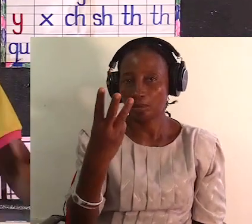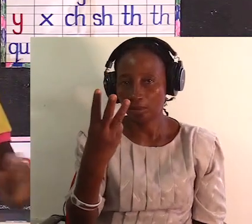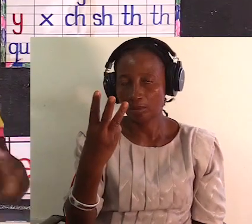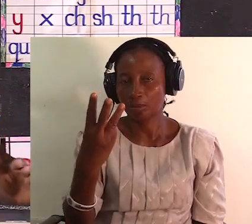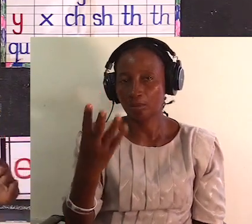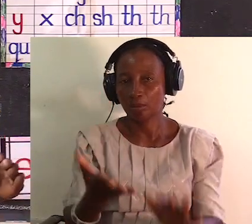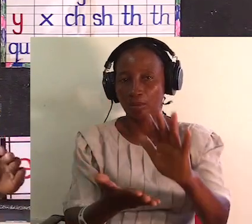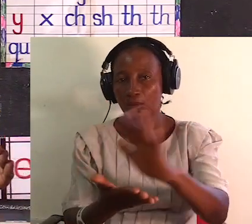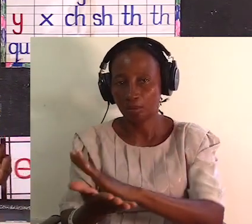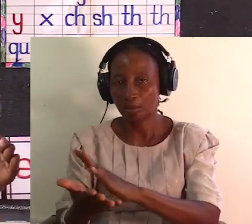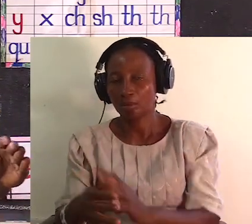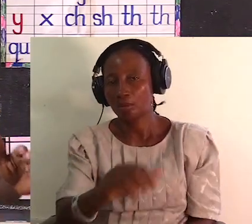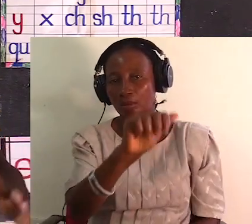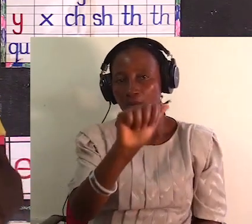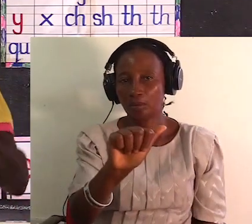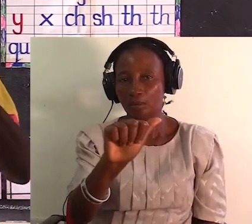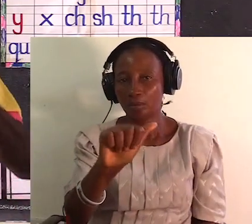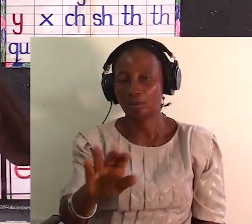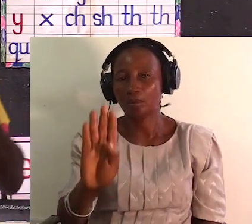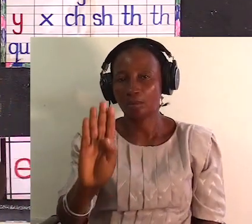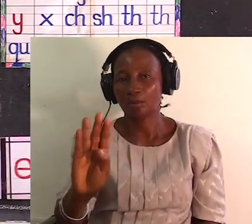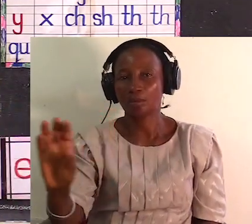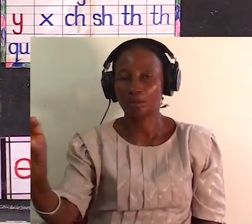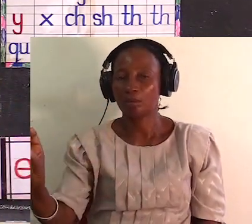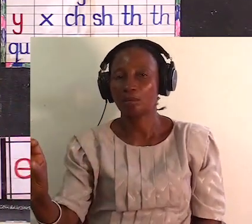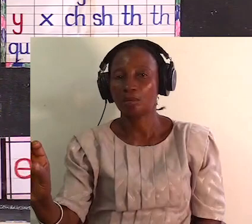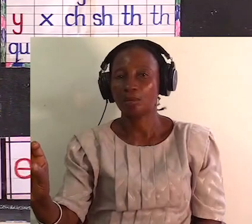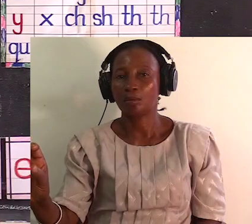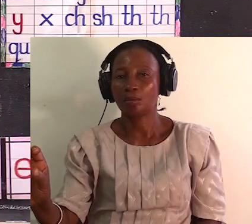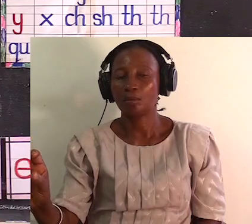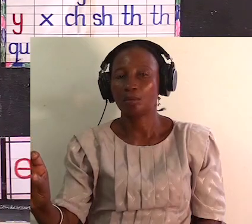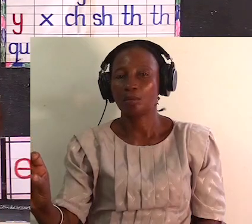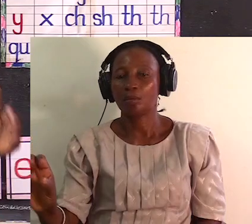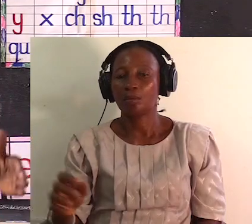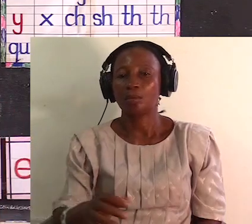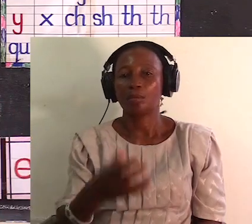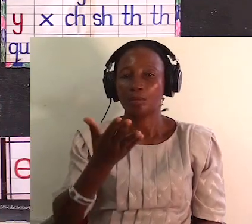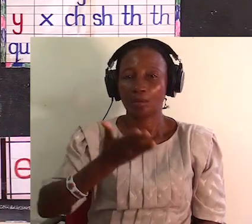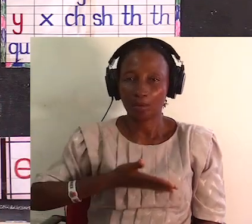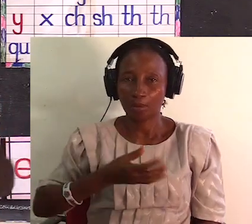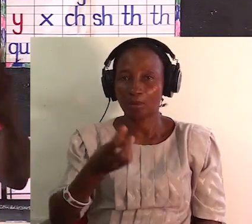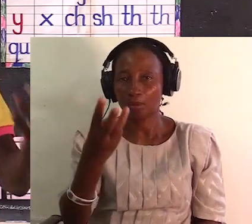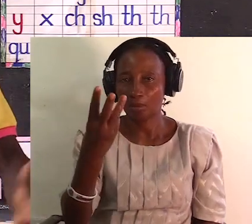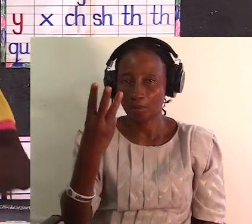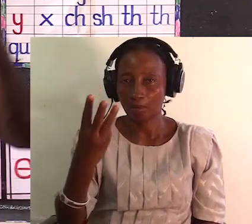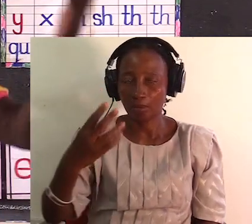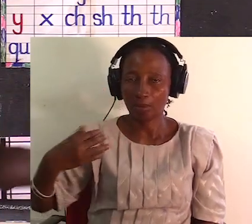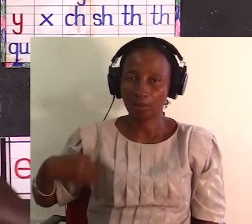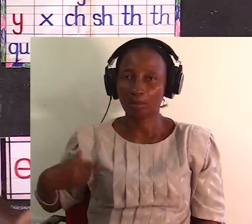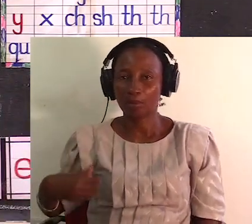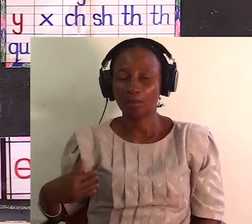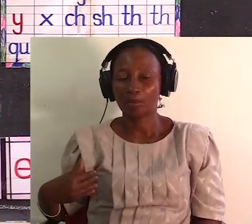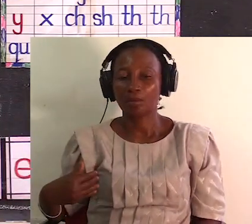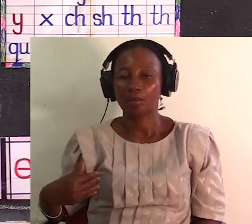And nobody should take 2. Each of you should take 1. If you are more than